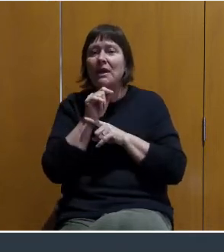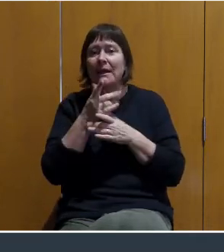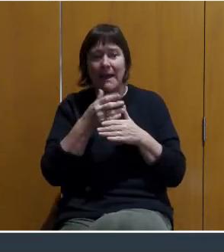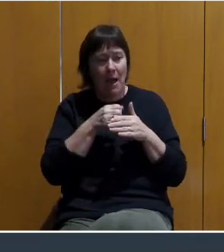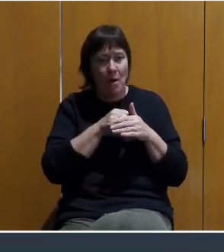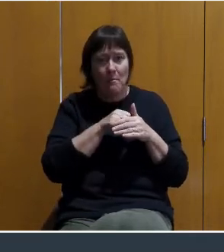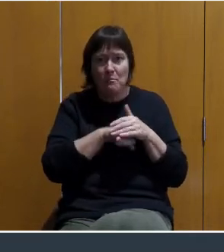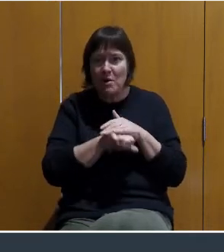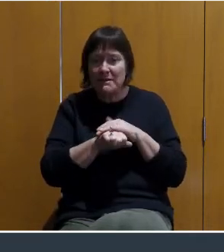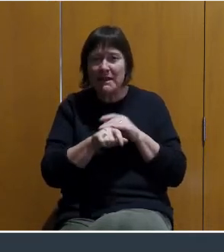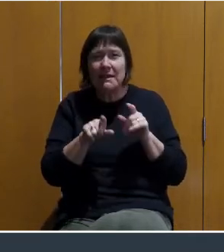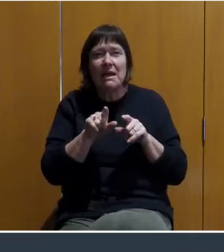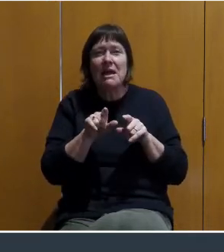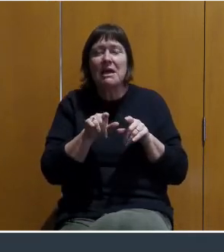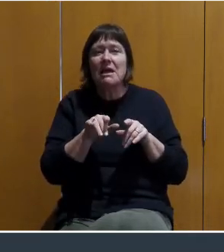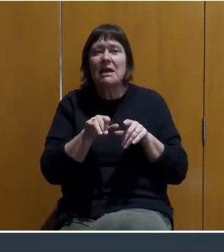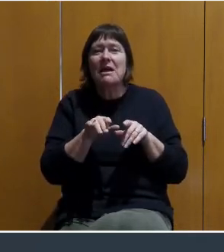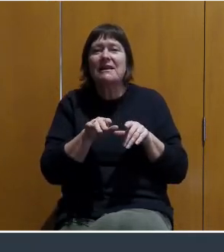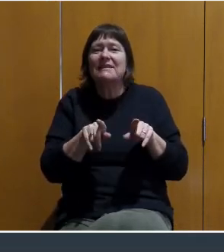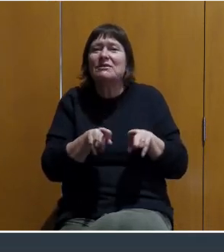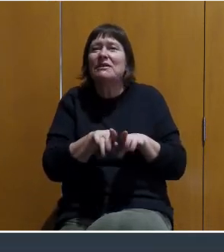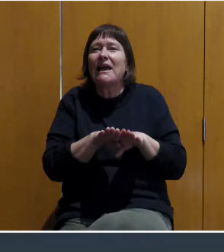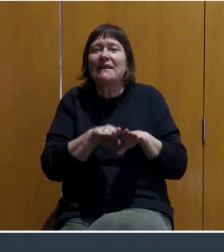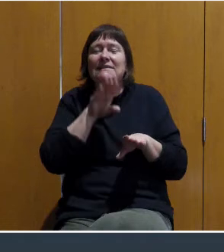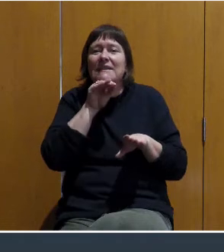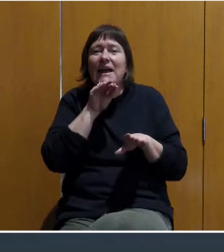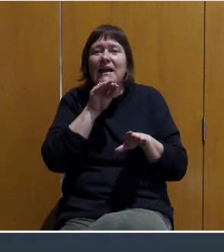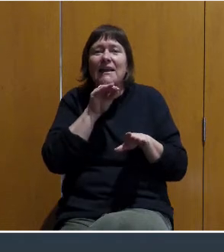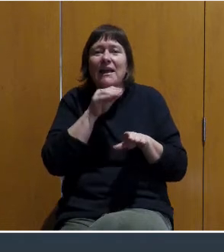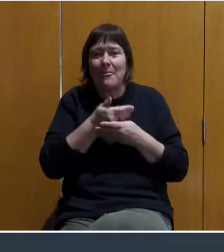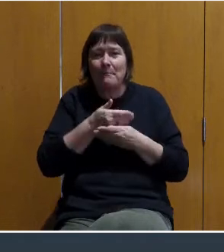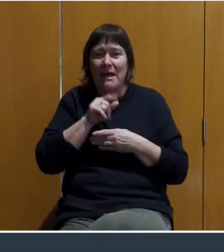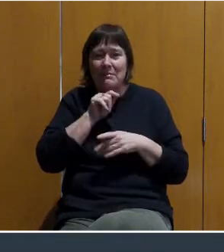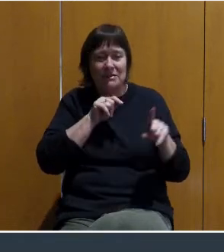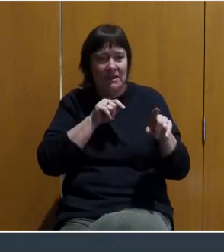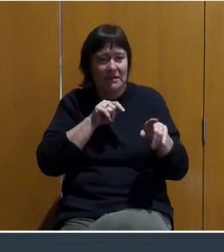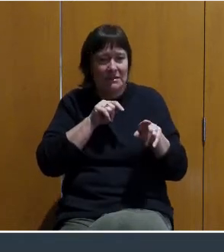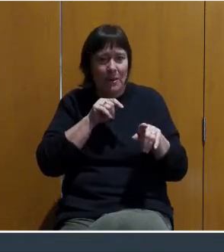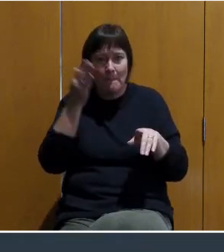like duck, and the chicks sit on mum on the back and go around the pond, if they survive.